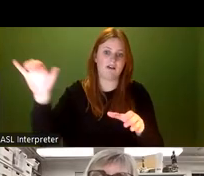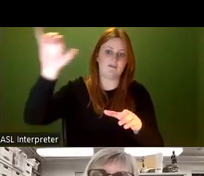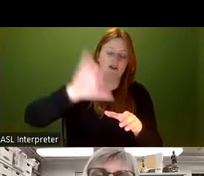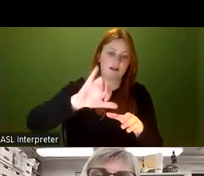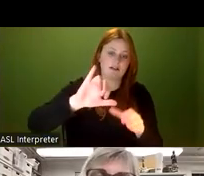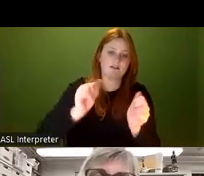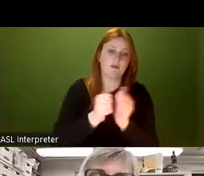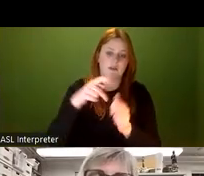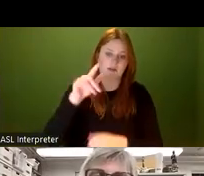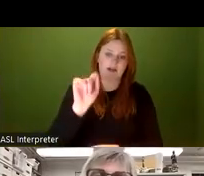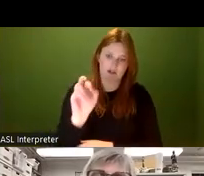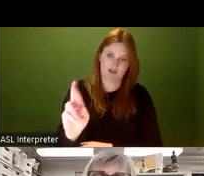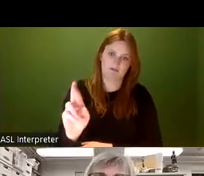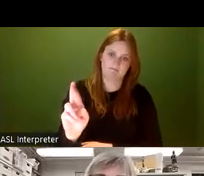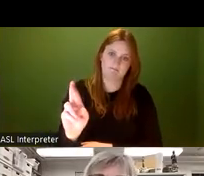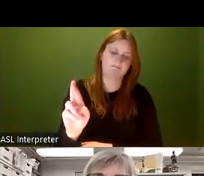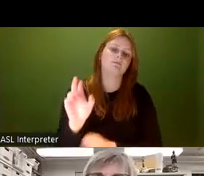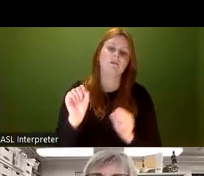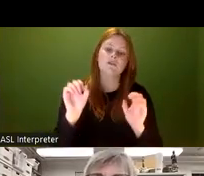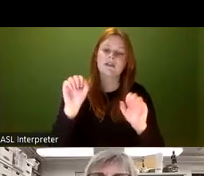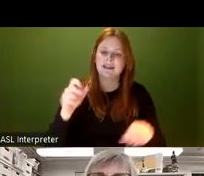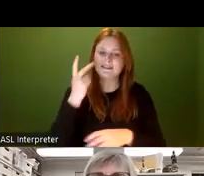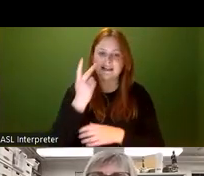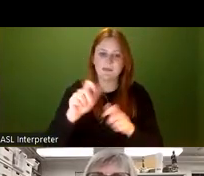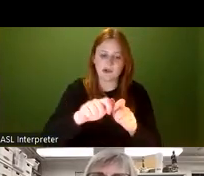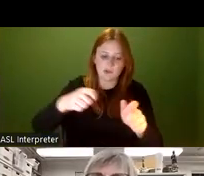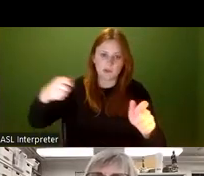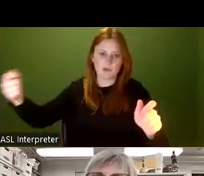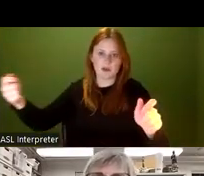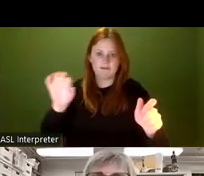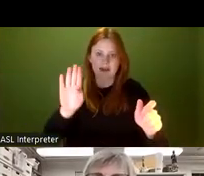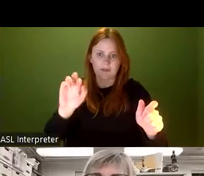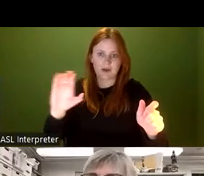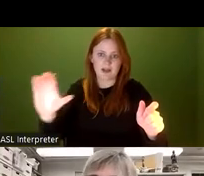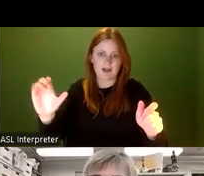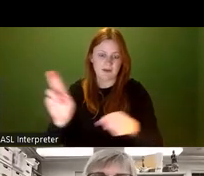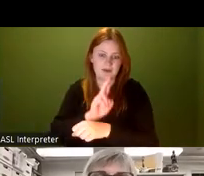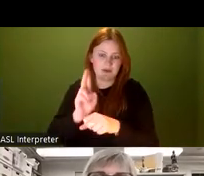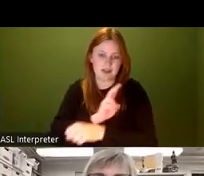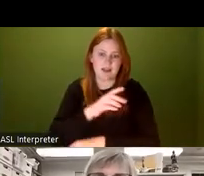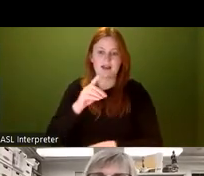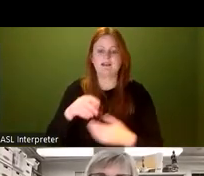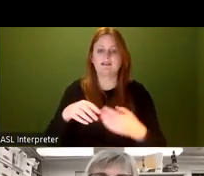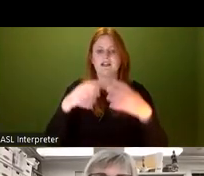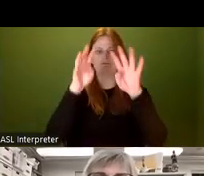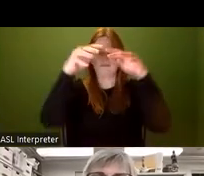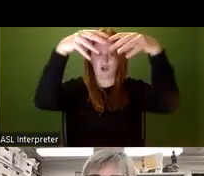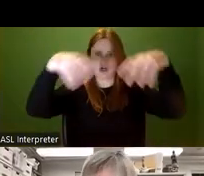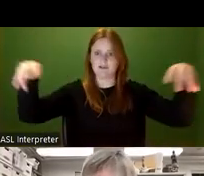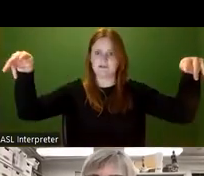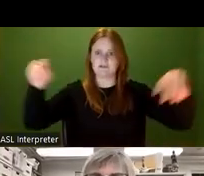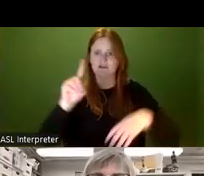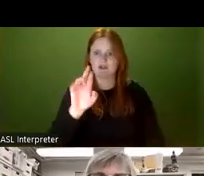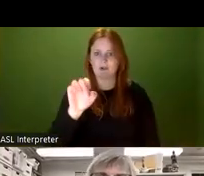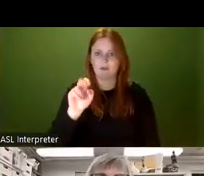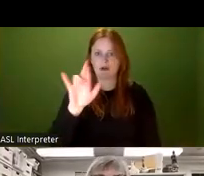plaster. So here I am ripping off the fabric, and I was using actually drapery, Chinese drapery